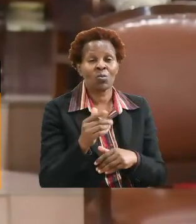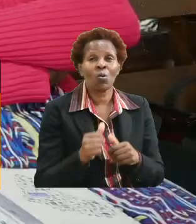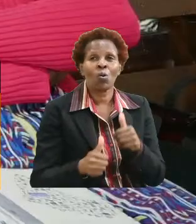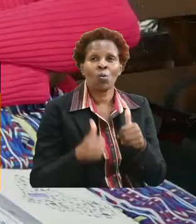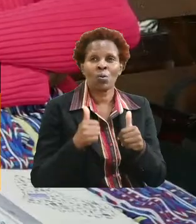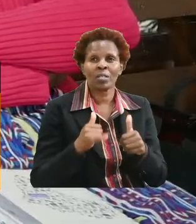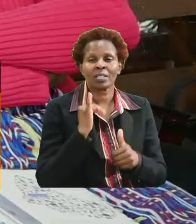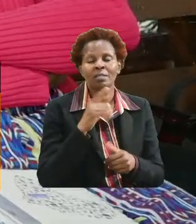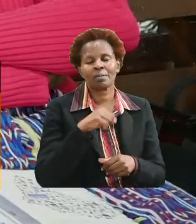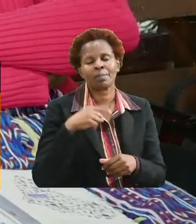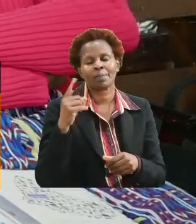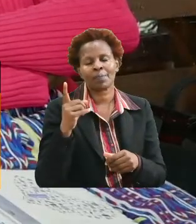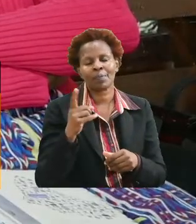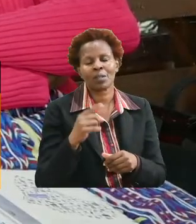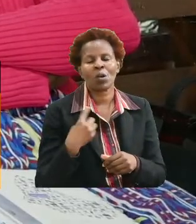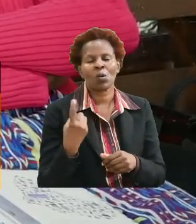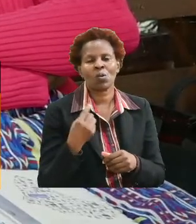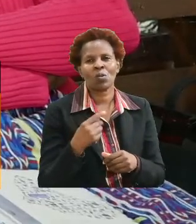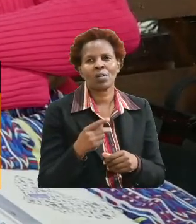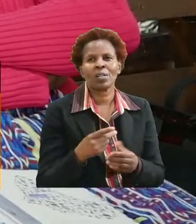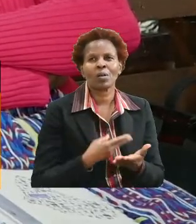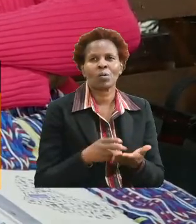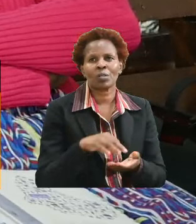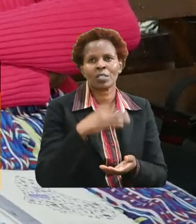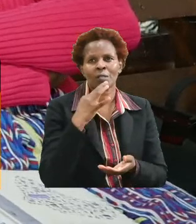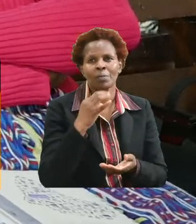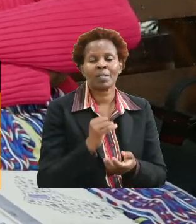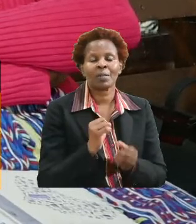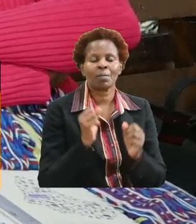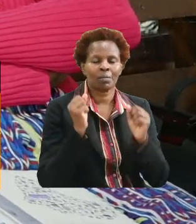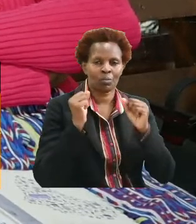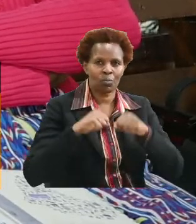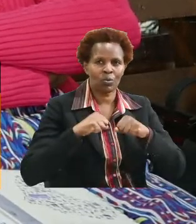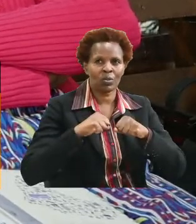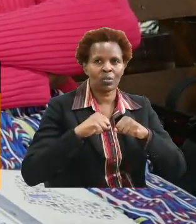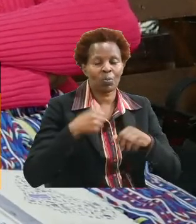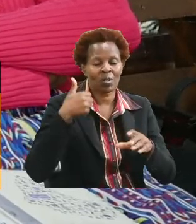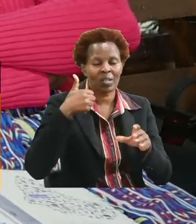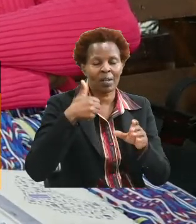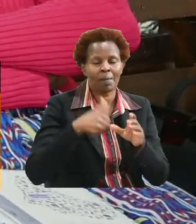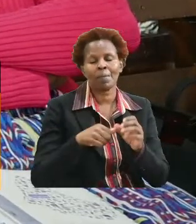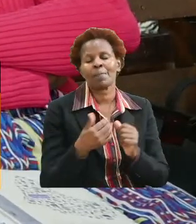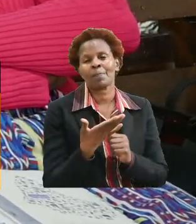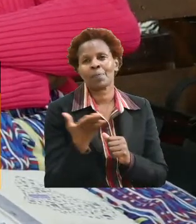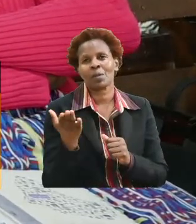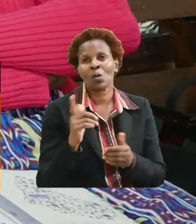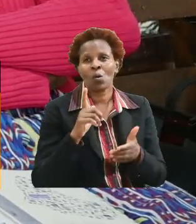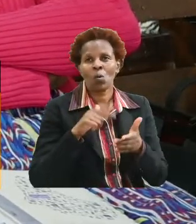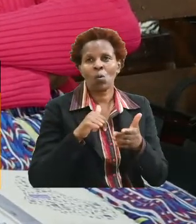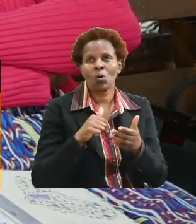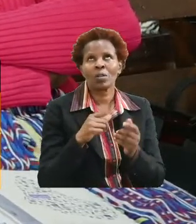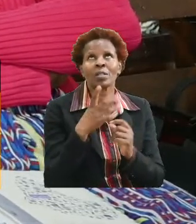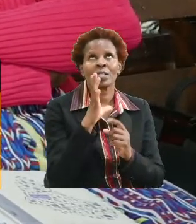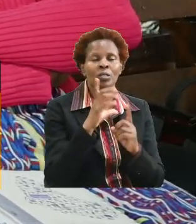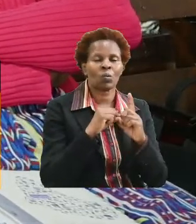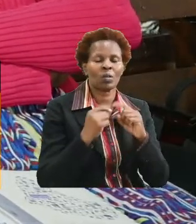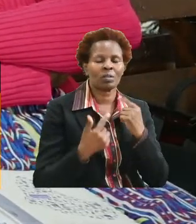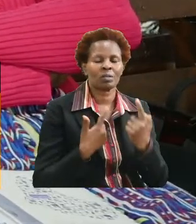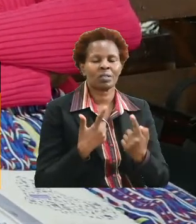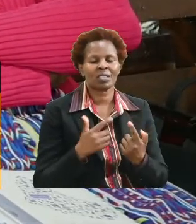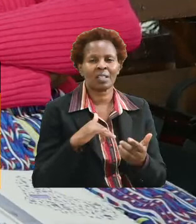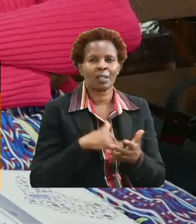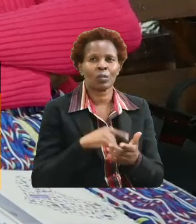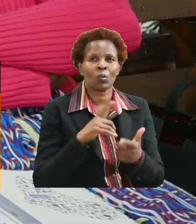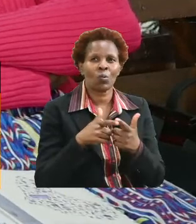is right. Only the Holy Spirit is able to remind you what the Word of God says, so that